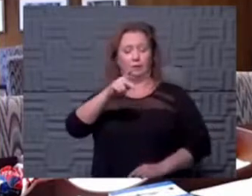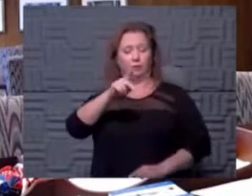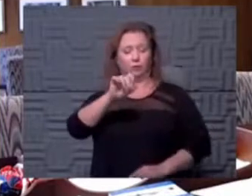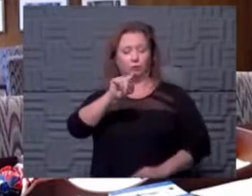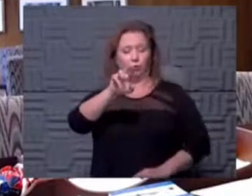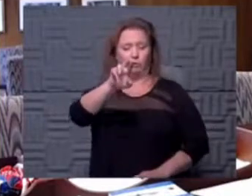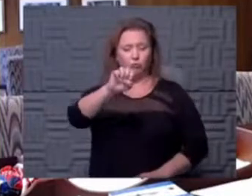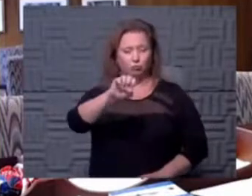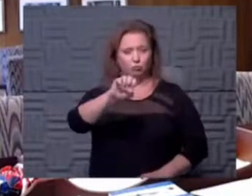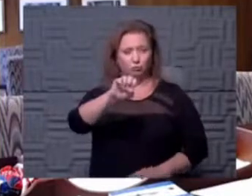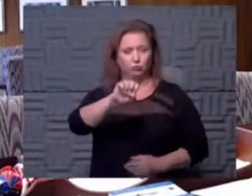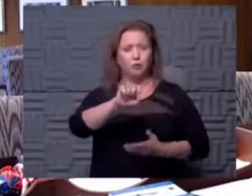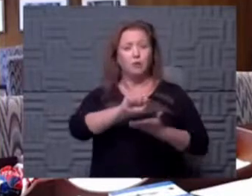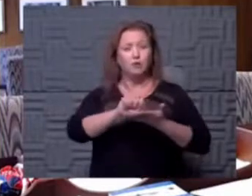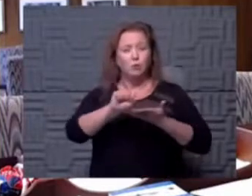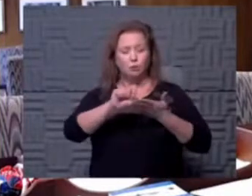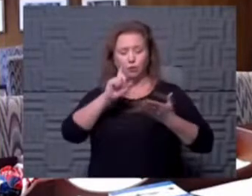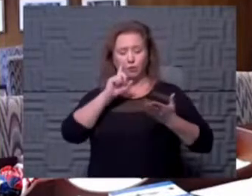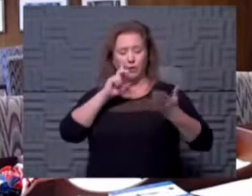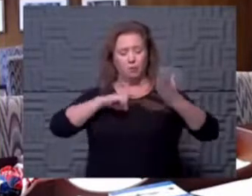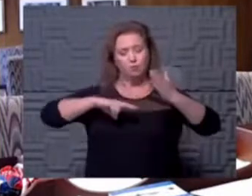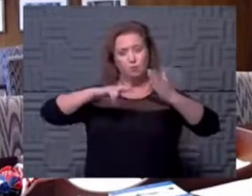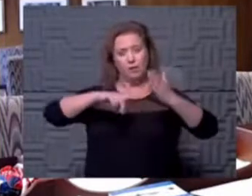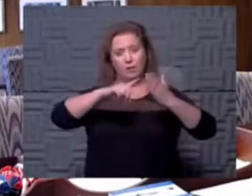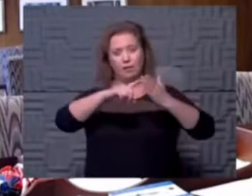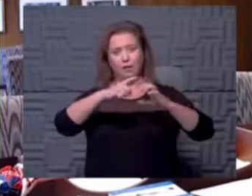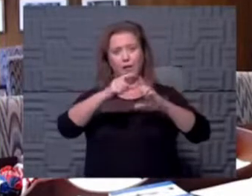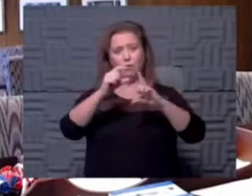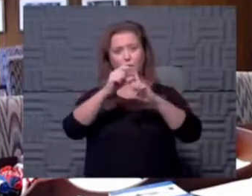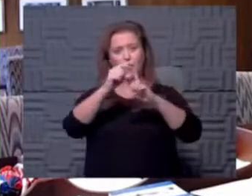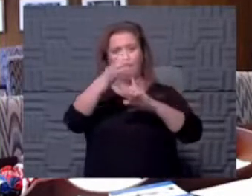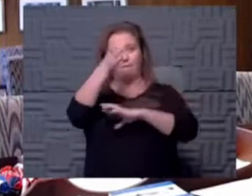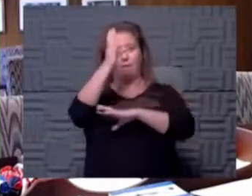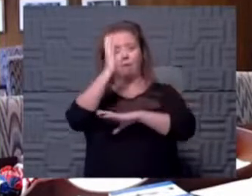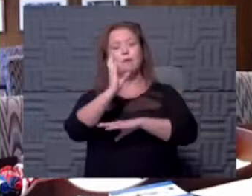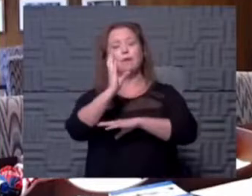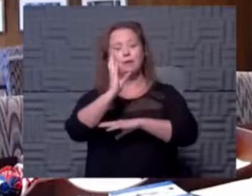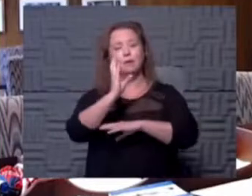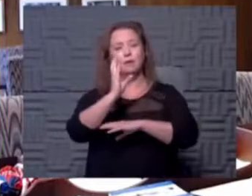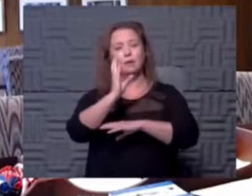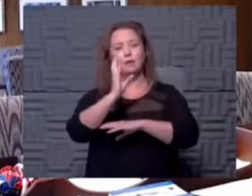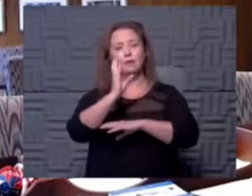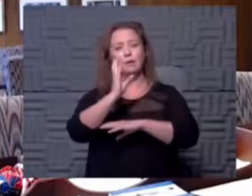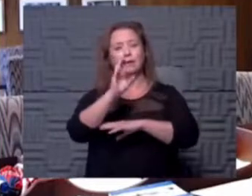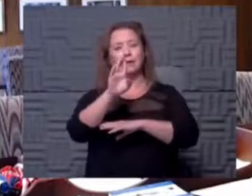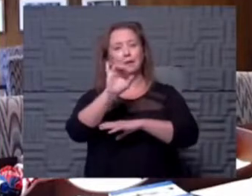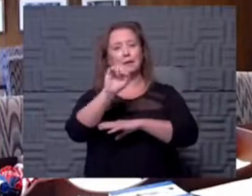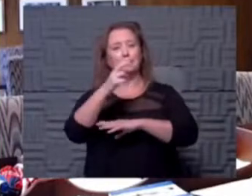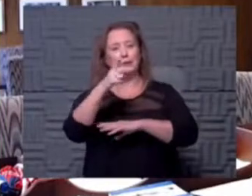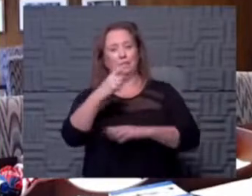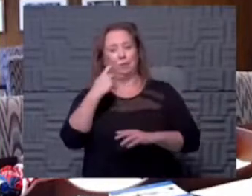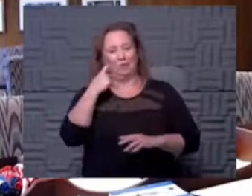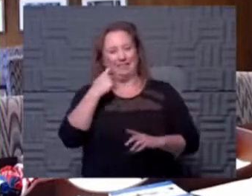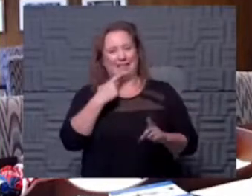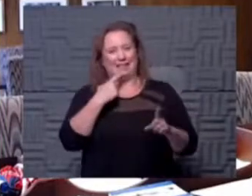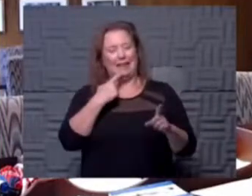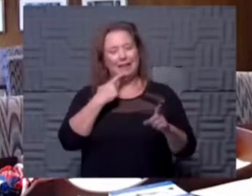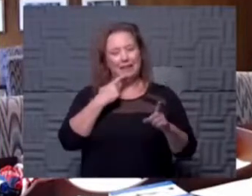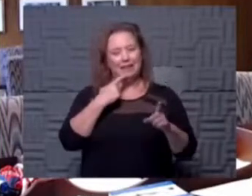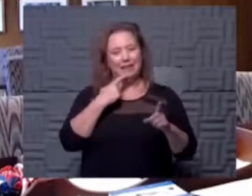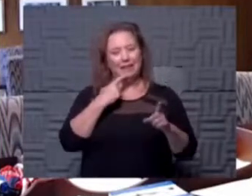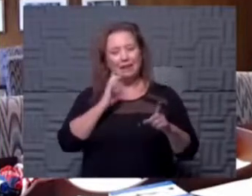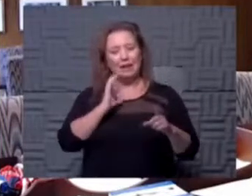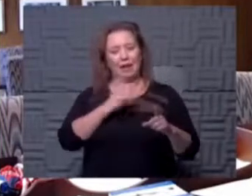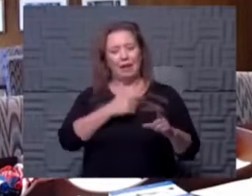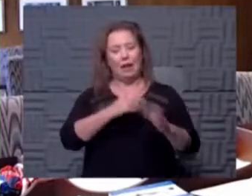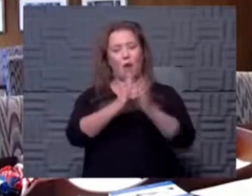and to read from the Word of God. Bishop Candia said before, I think our